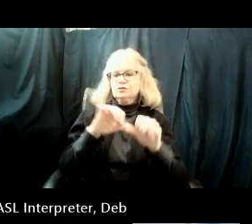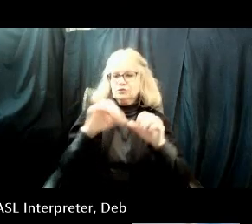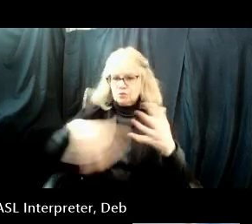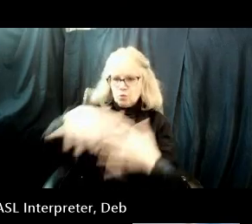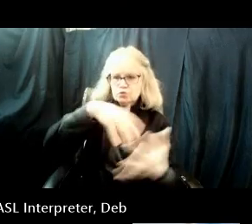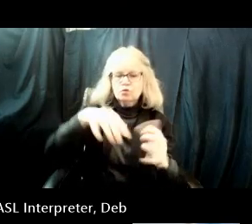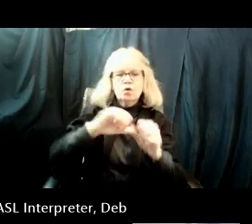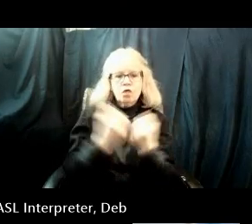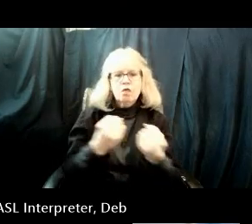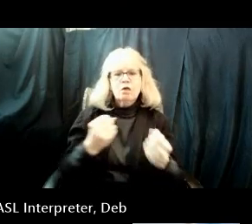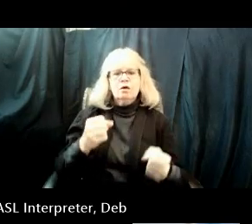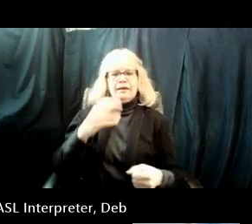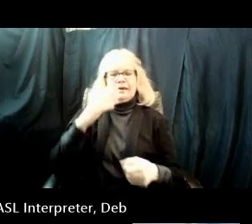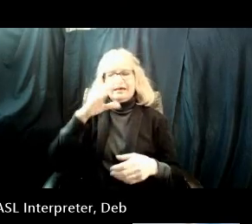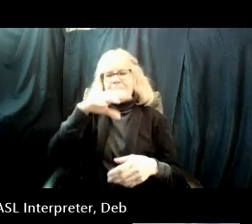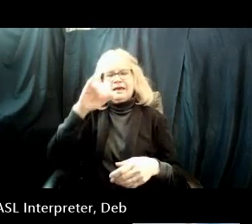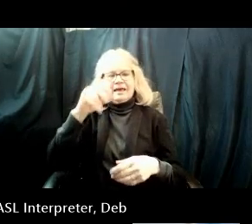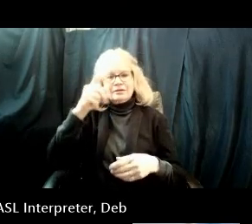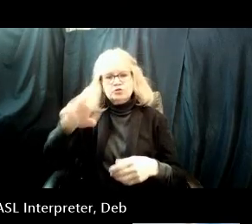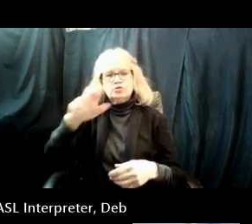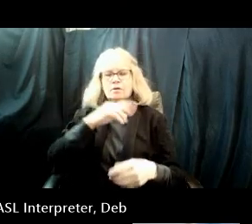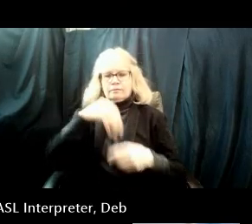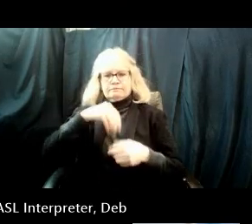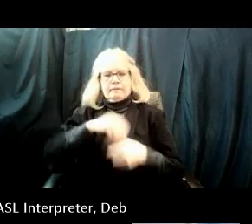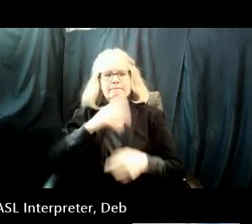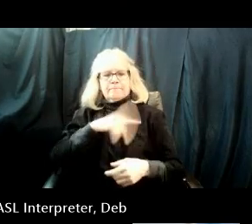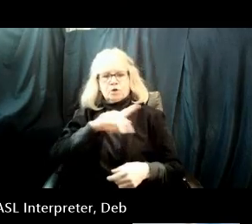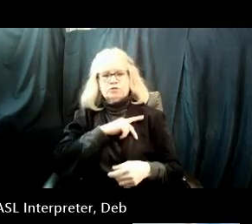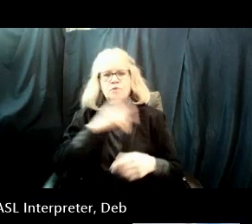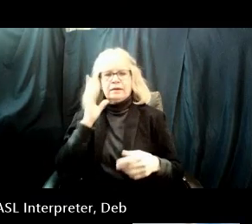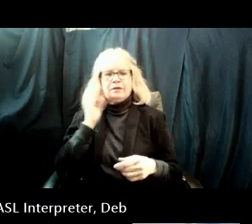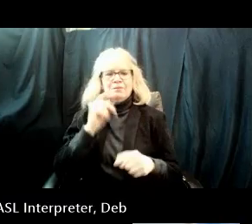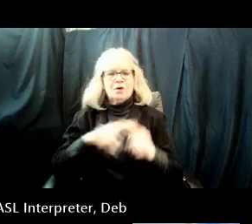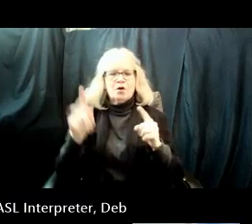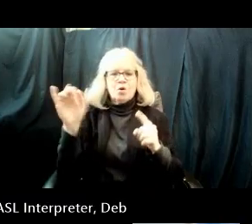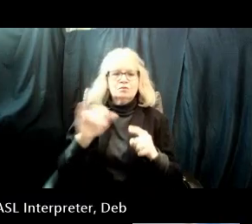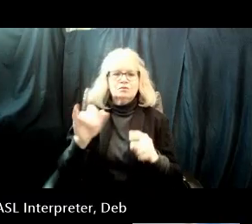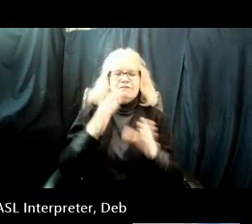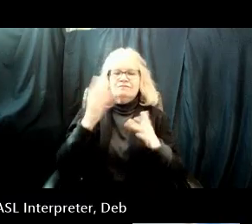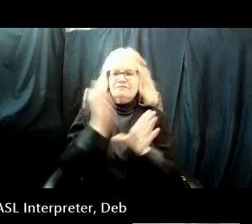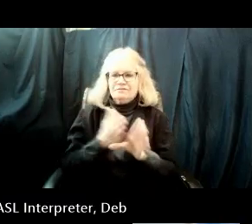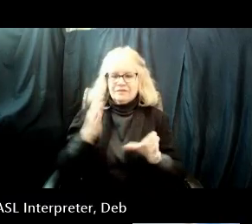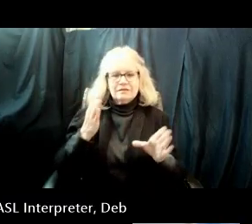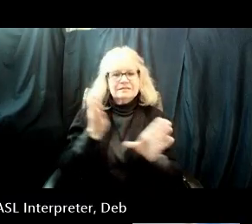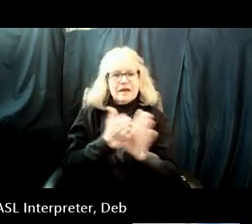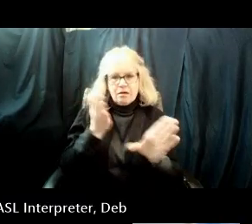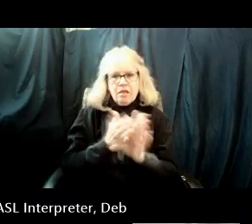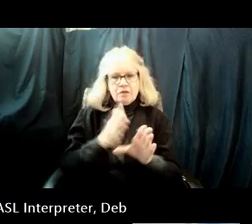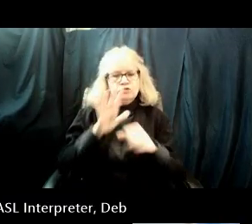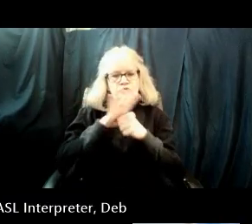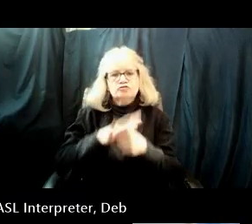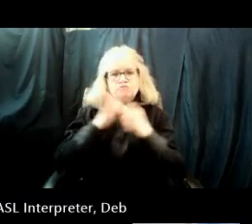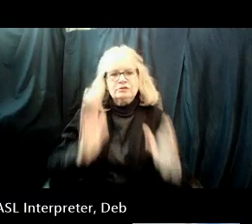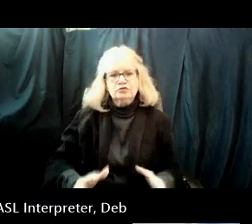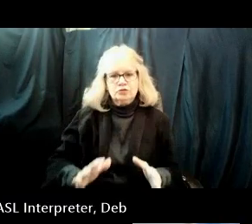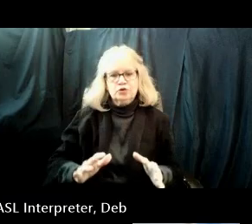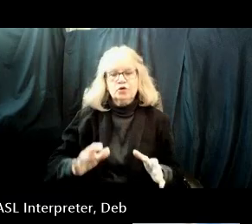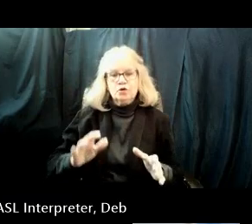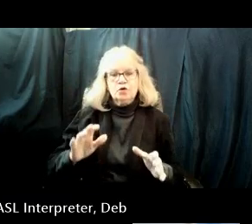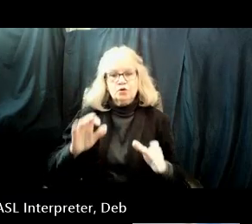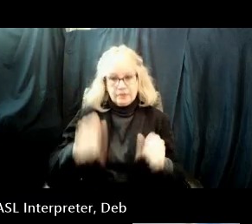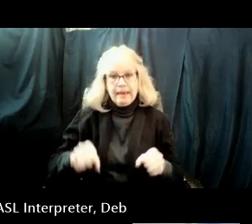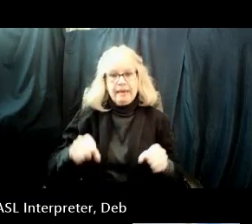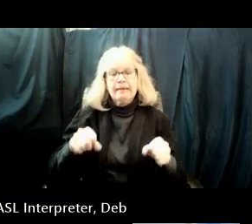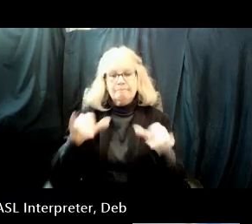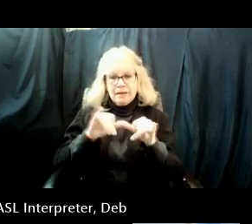real physiological stressor with measurable impacts on the body. Chronic exposure to racism, whether it's